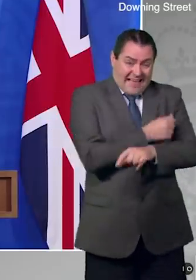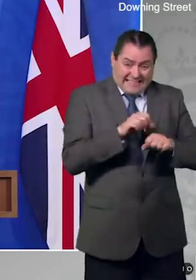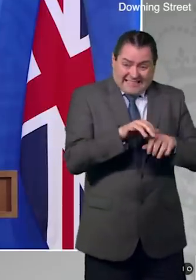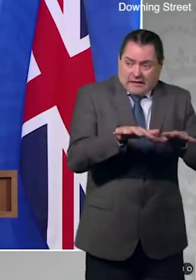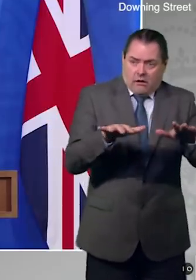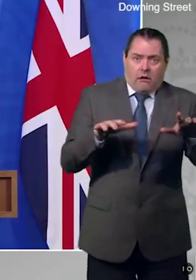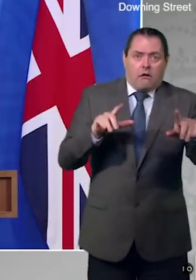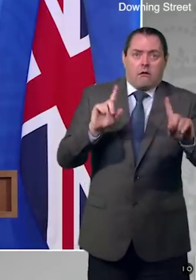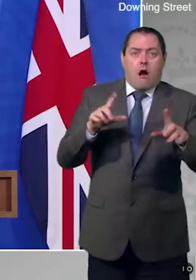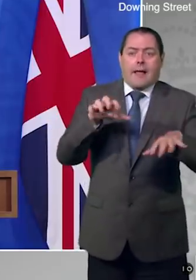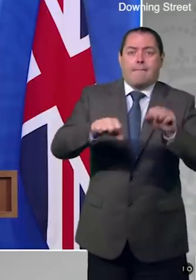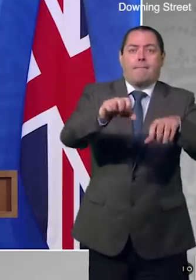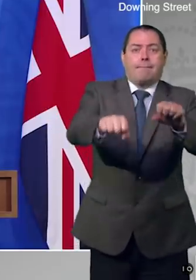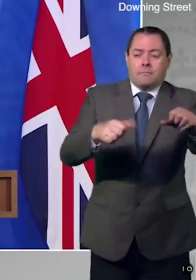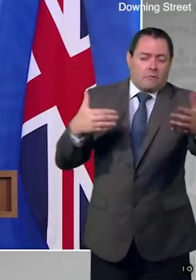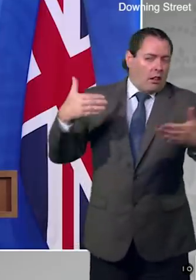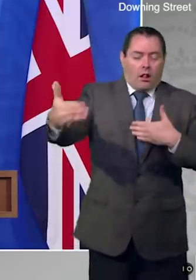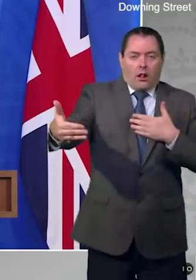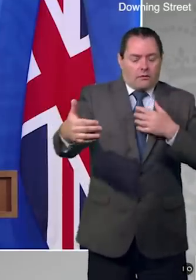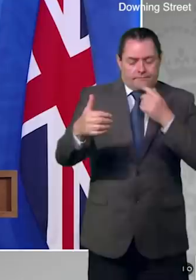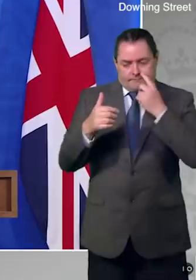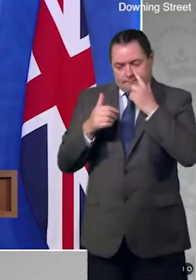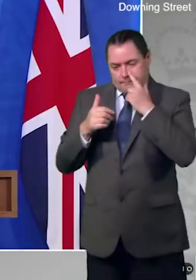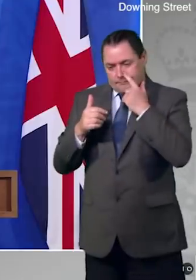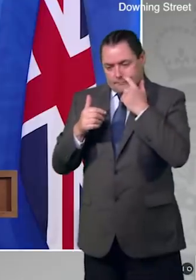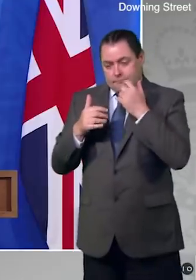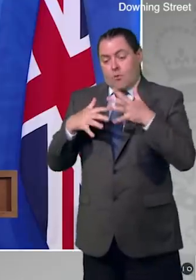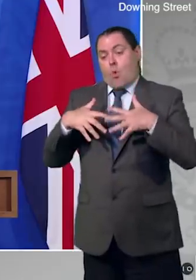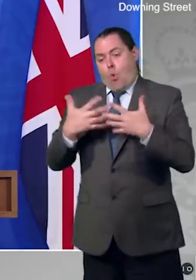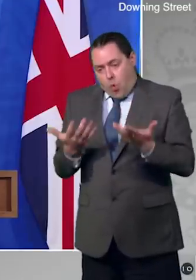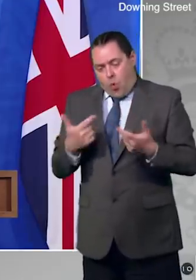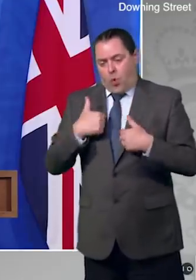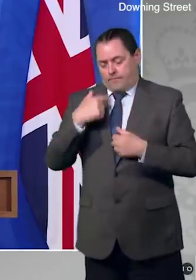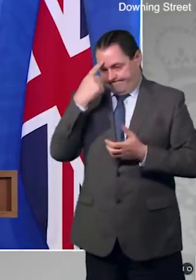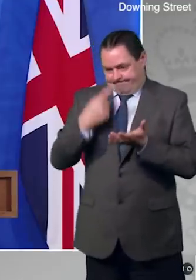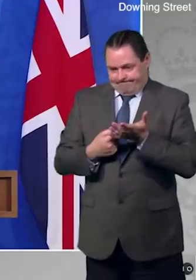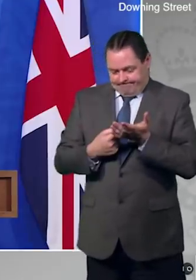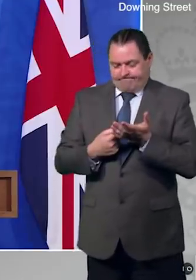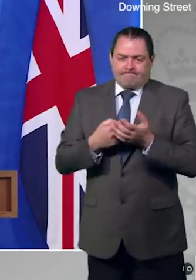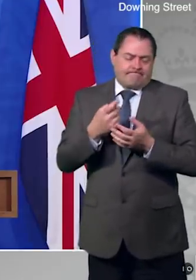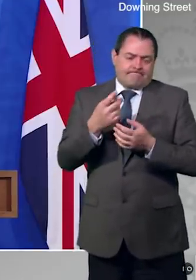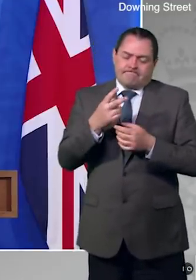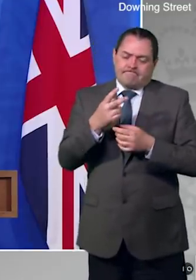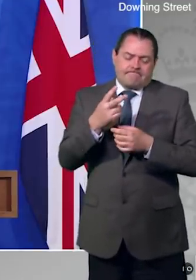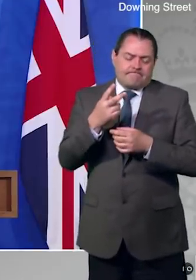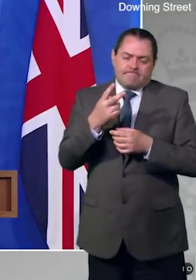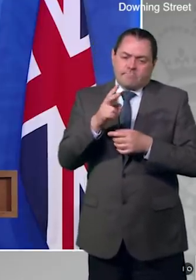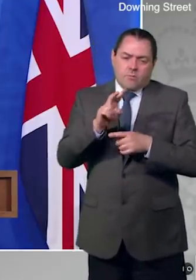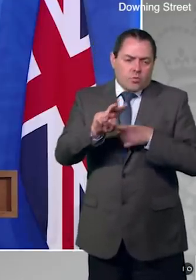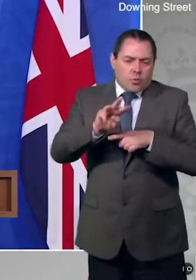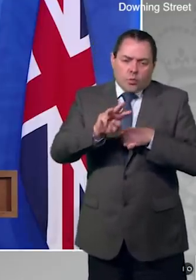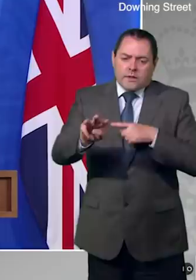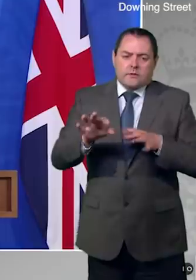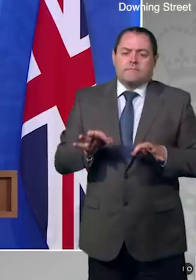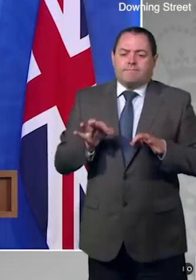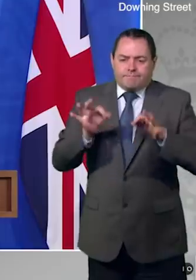Or else, we can give the NHS a few more crucial weeks to get those remaining jabs into the arms of